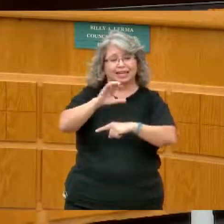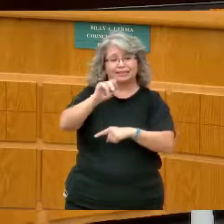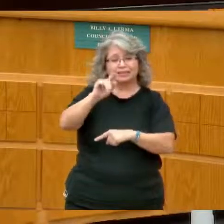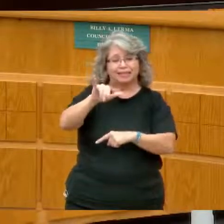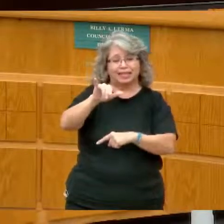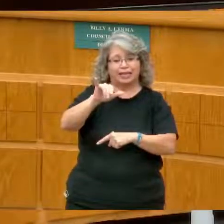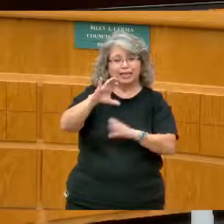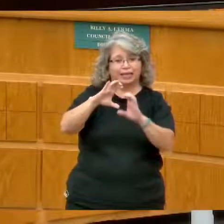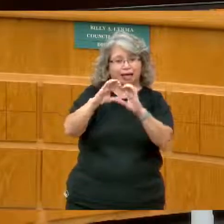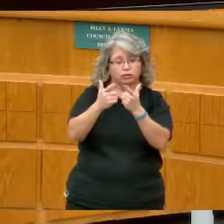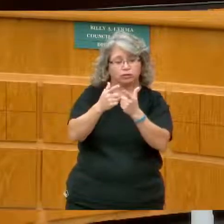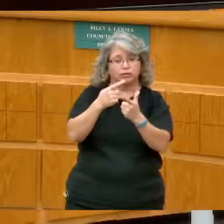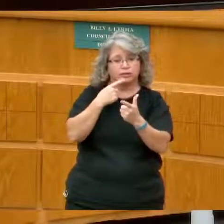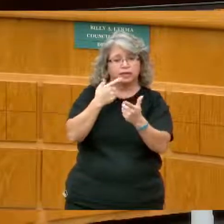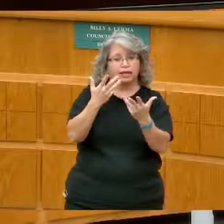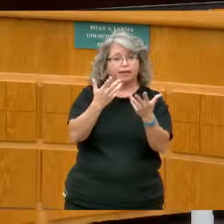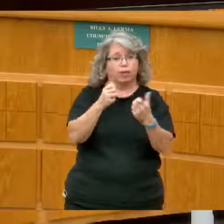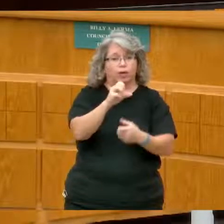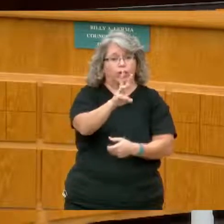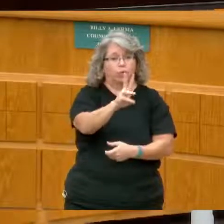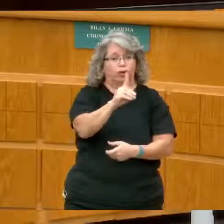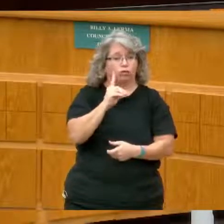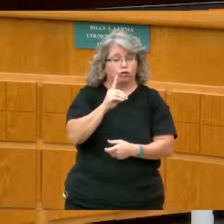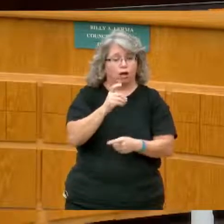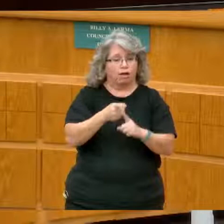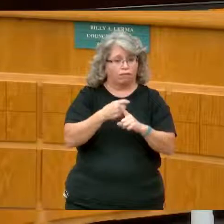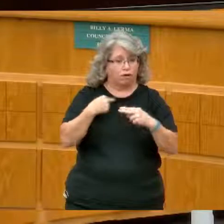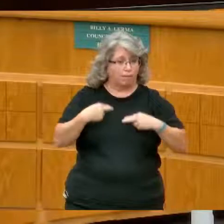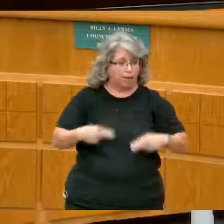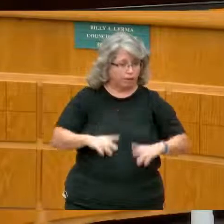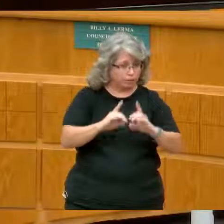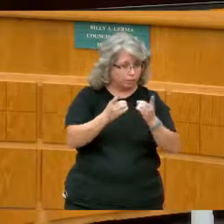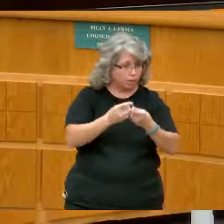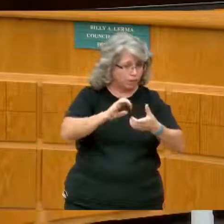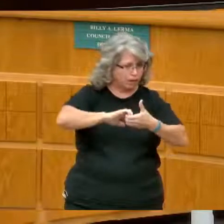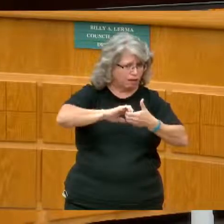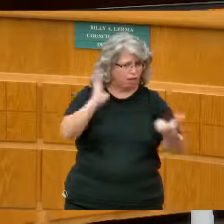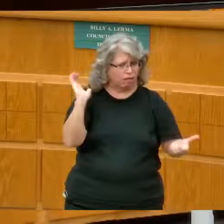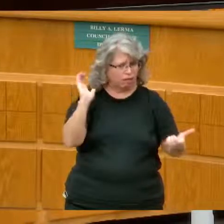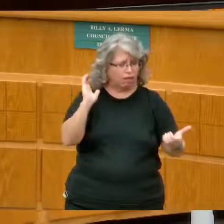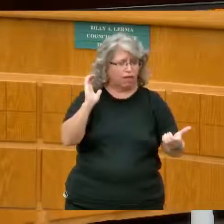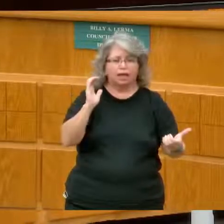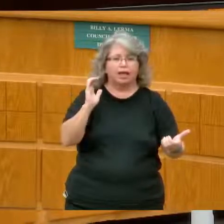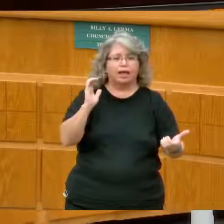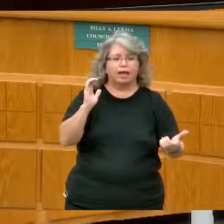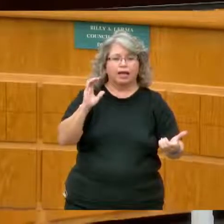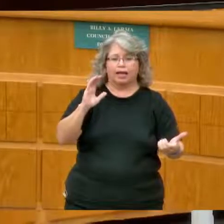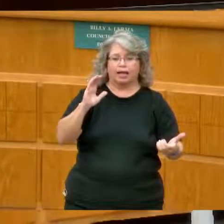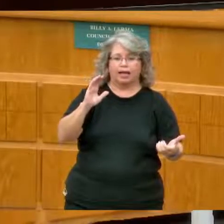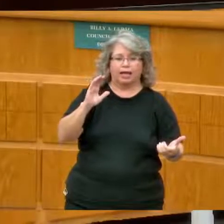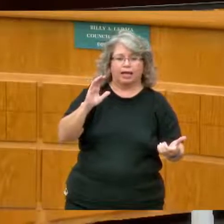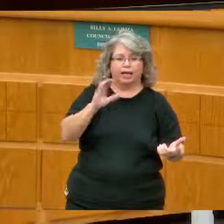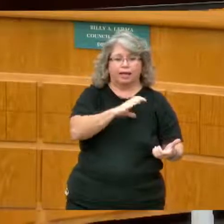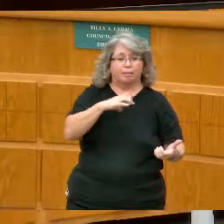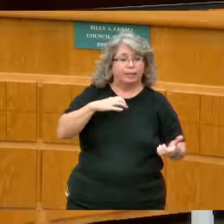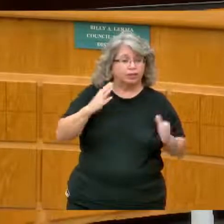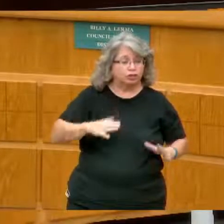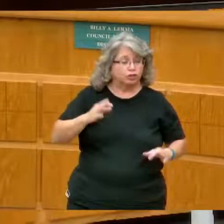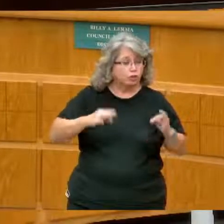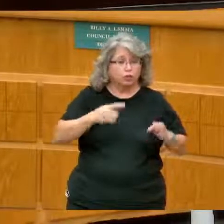to withdraw from the health district, is too soon. We are in the middle of a global pandemic. We're in the middle of a